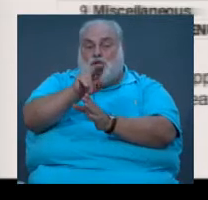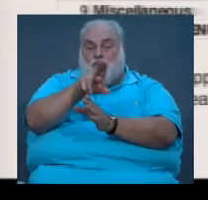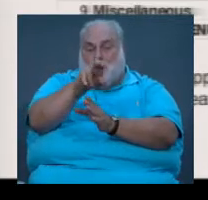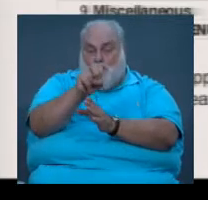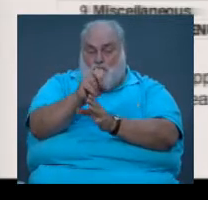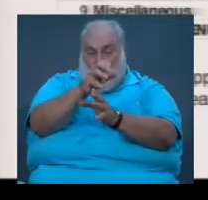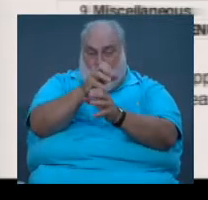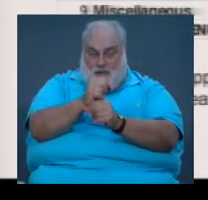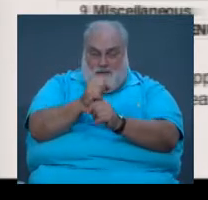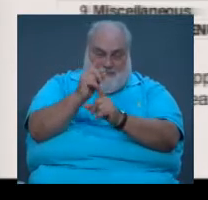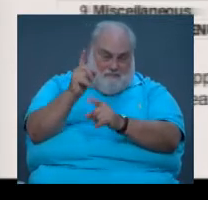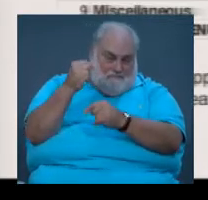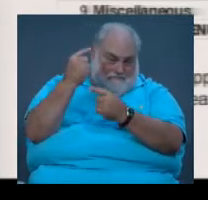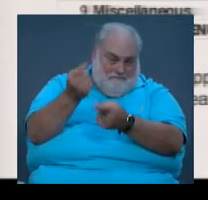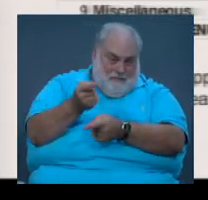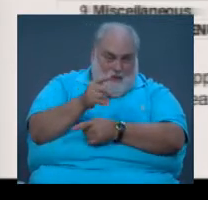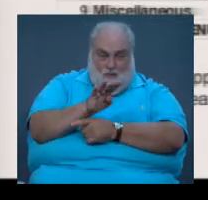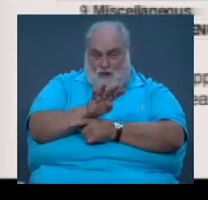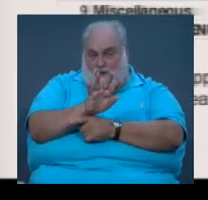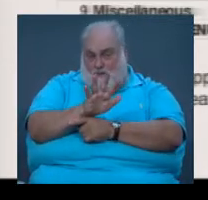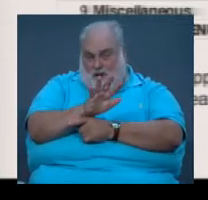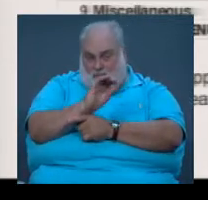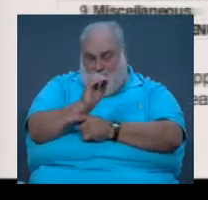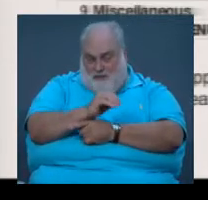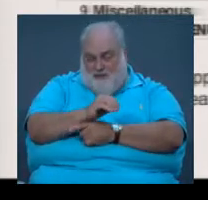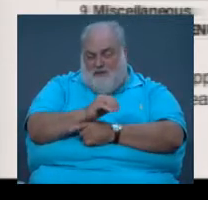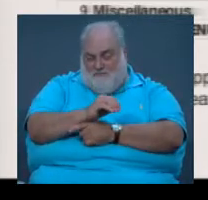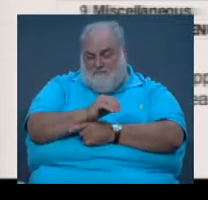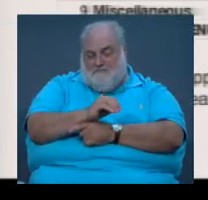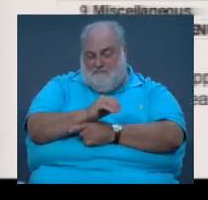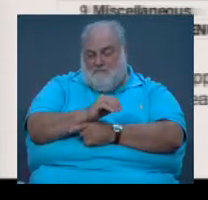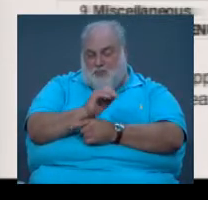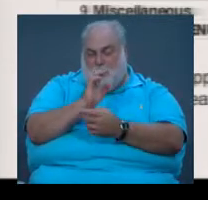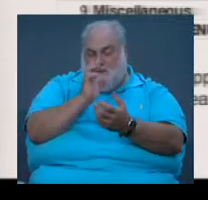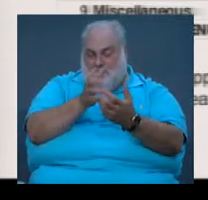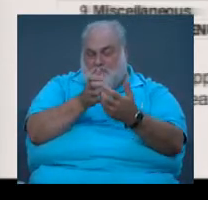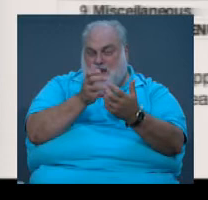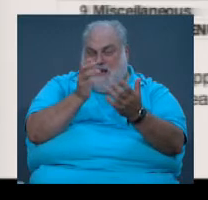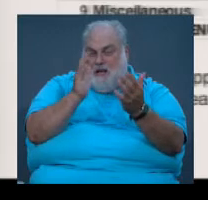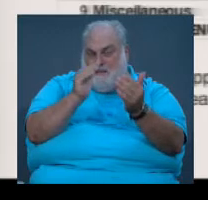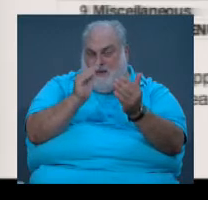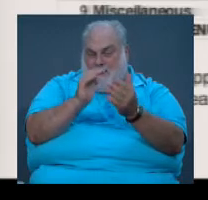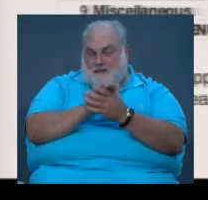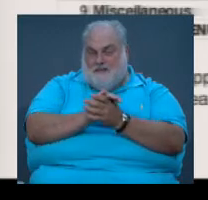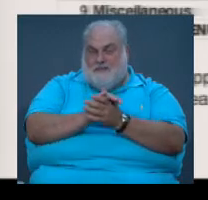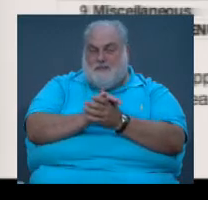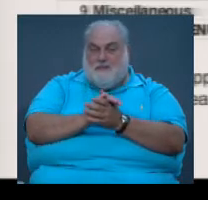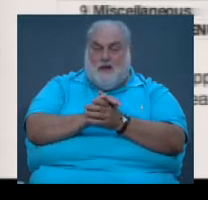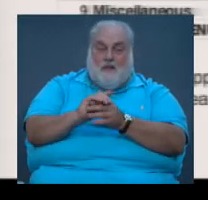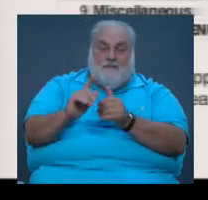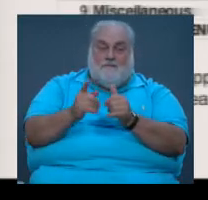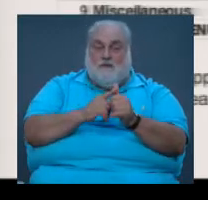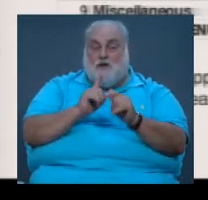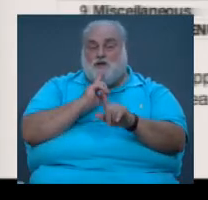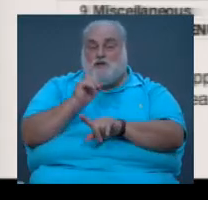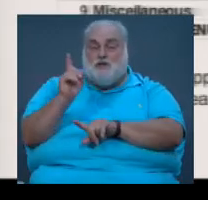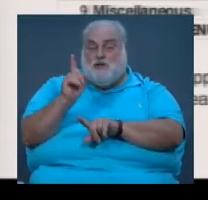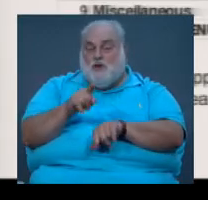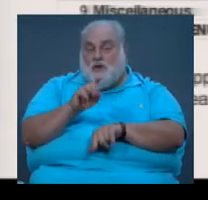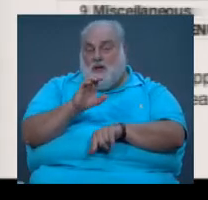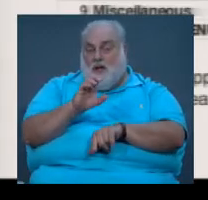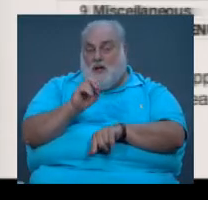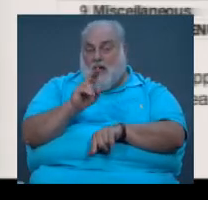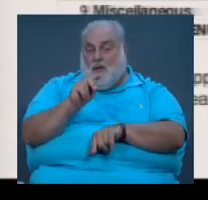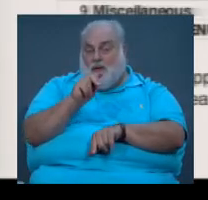45% of the annual budget, which is right in line with our expectation. The original charge that we received from the county indicated growth